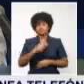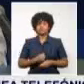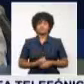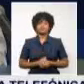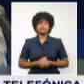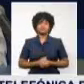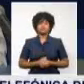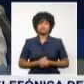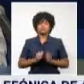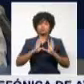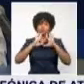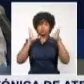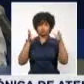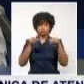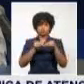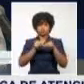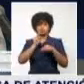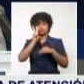4,388 foreigners.